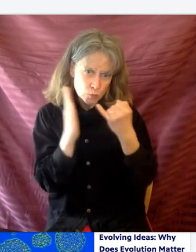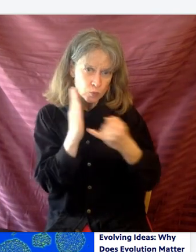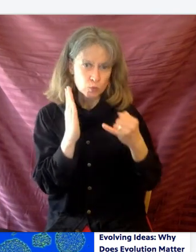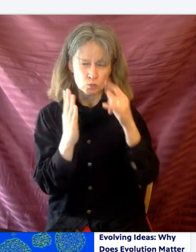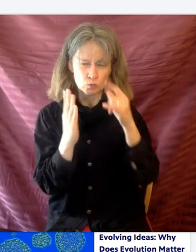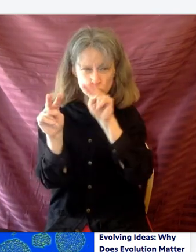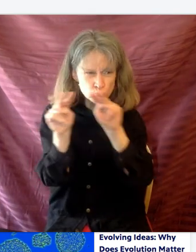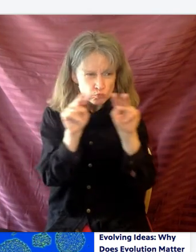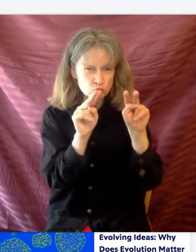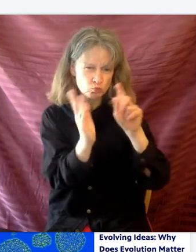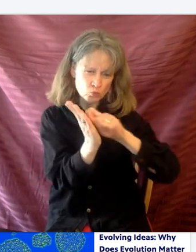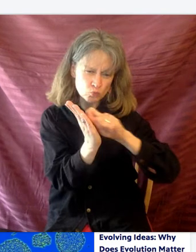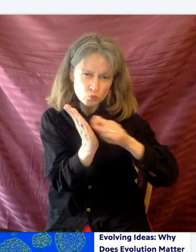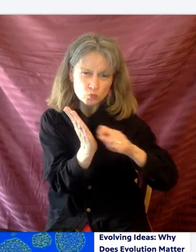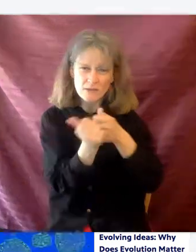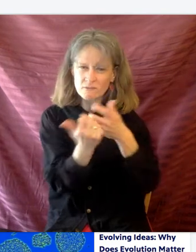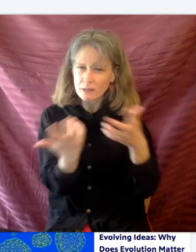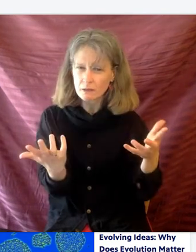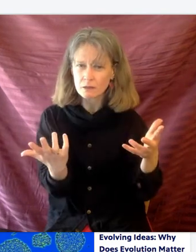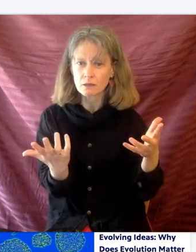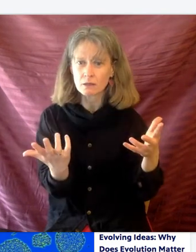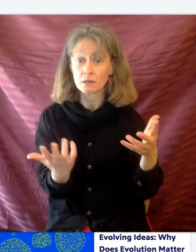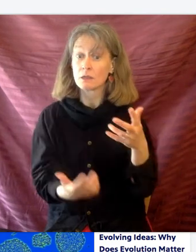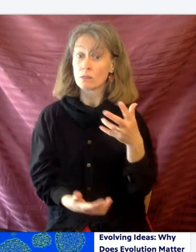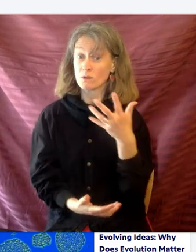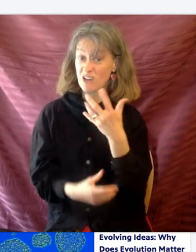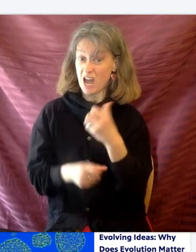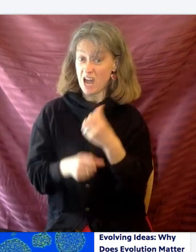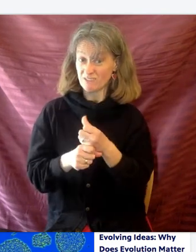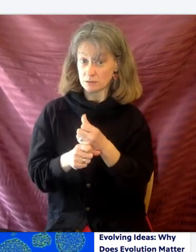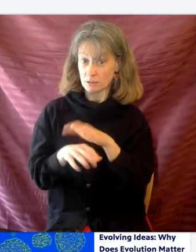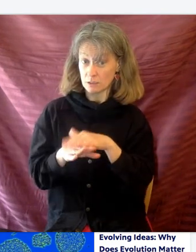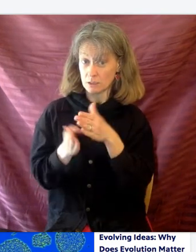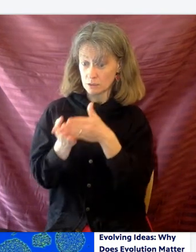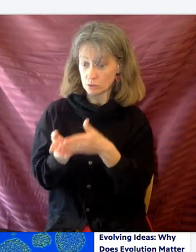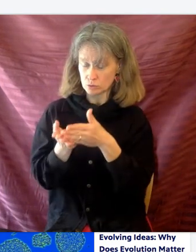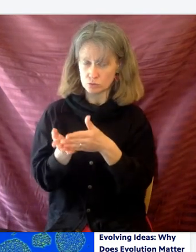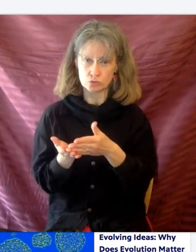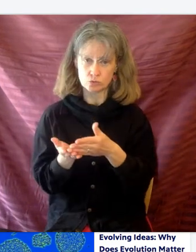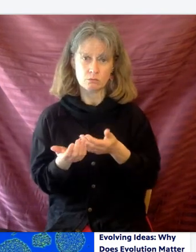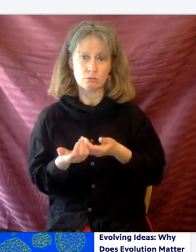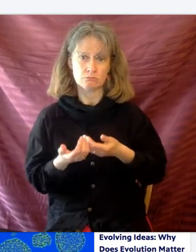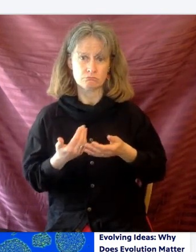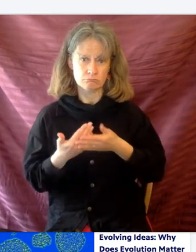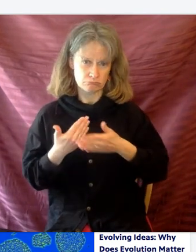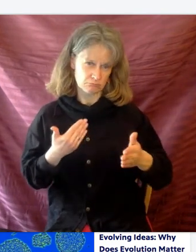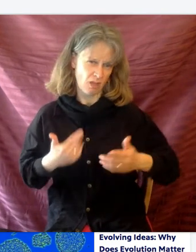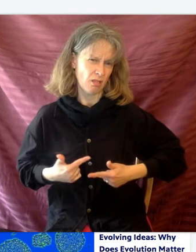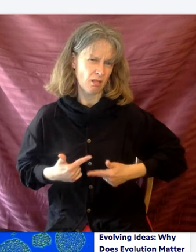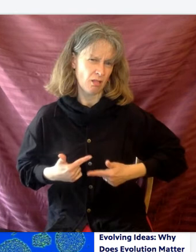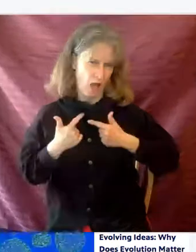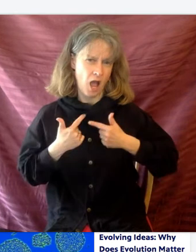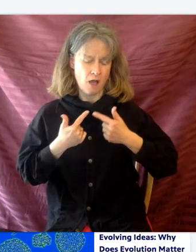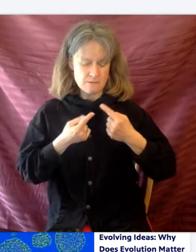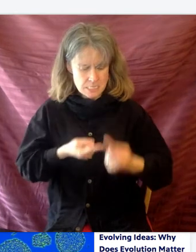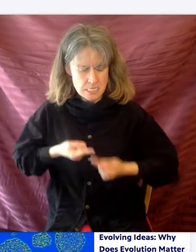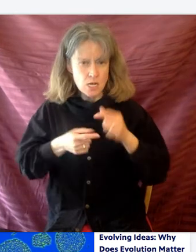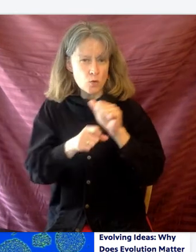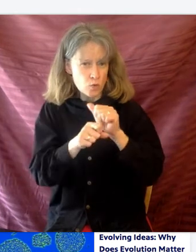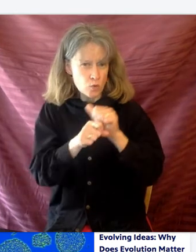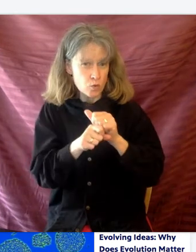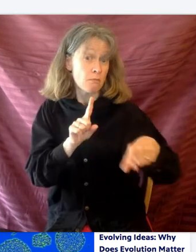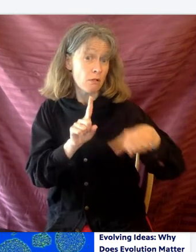Little did Darwin realize that his years on the Beagle would begin a lifetime of hard work and controversy. The greatest